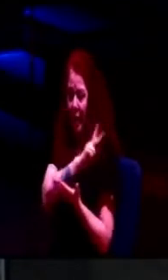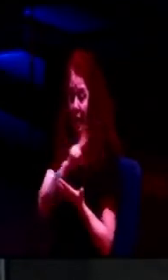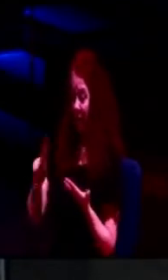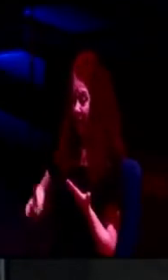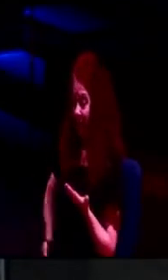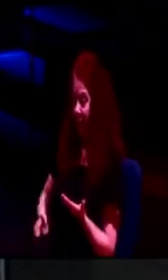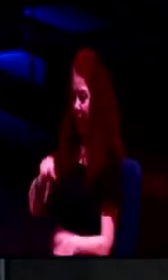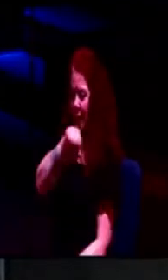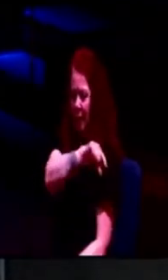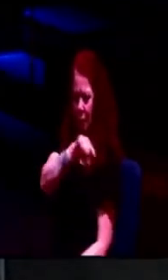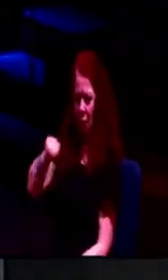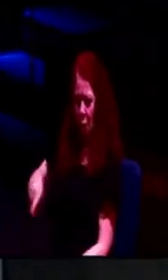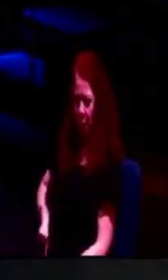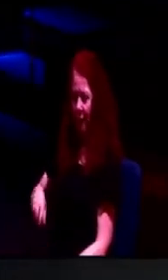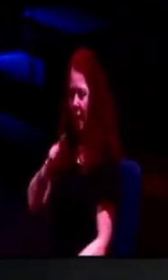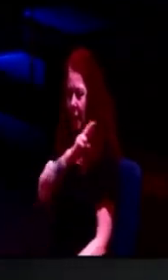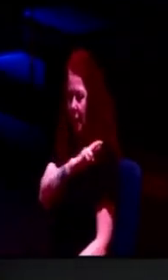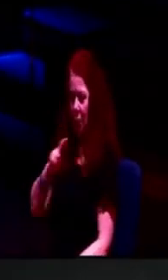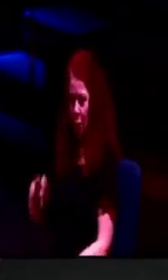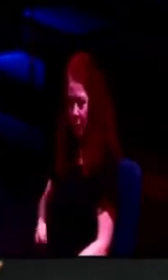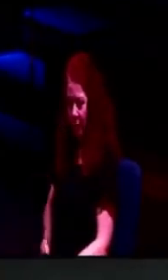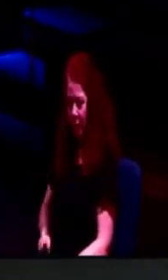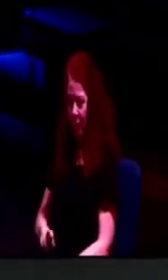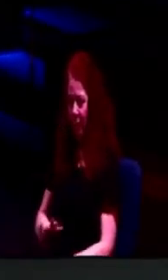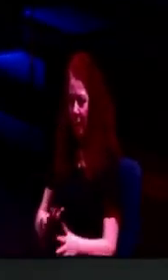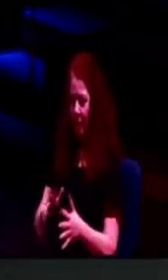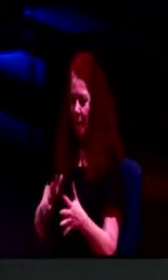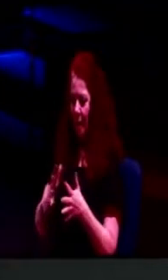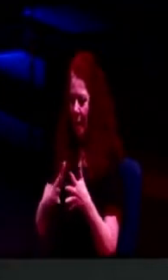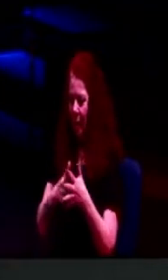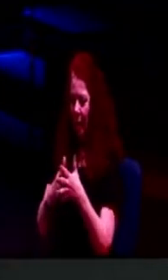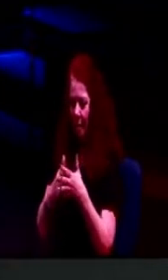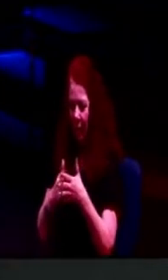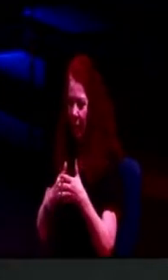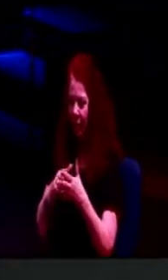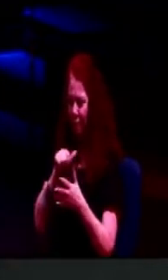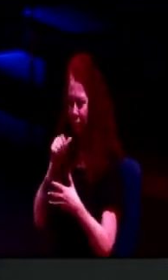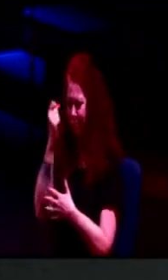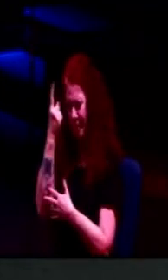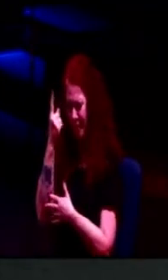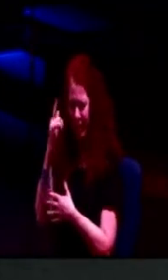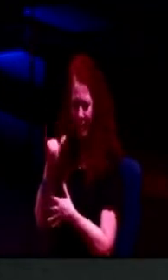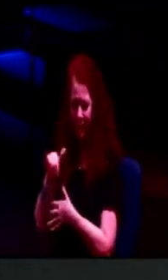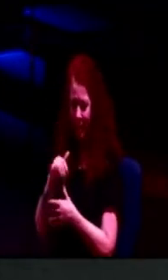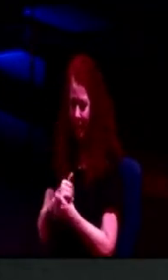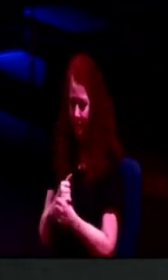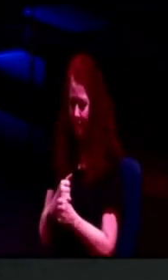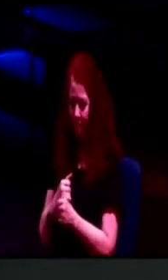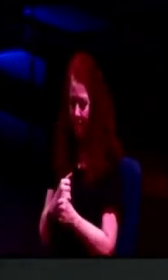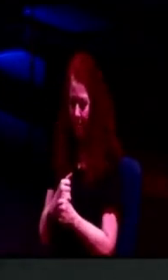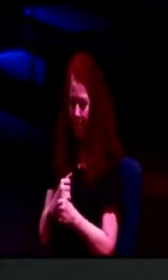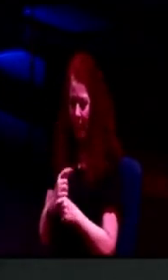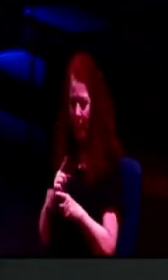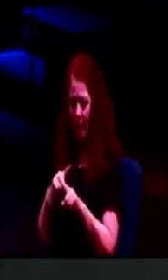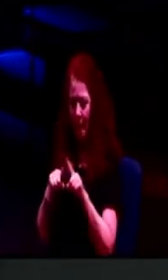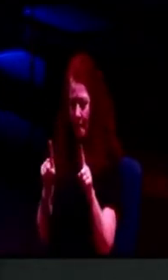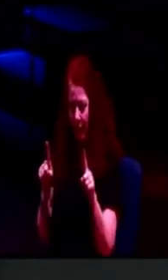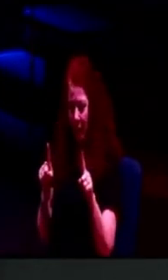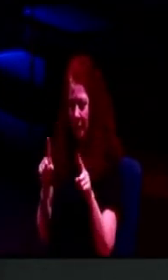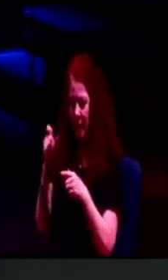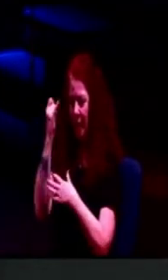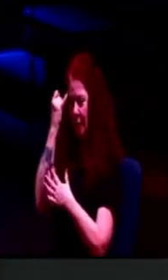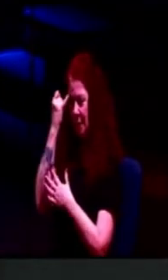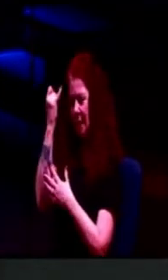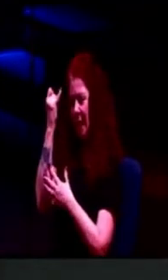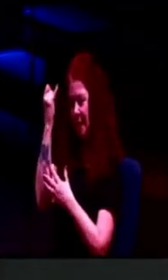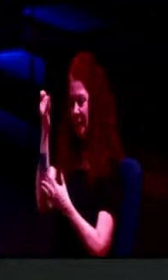royalty and that type of thing. Americans just don't get that concept. It's foreign to us. But there's this concept of